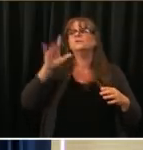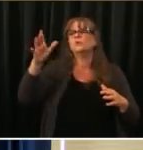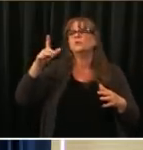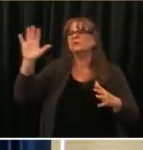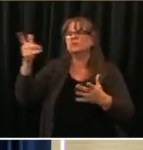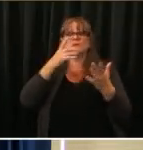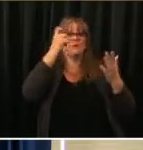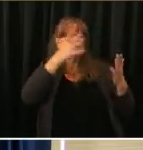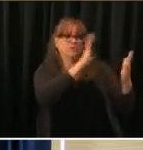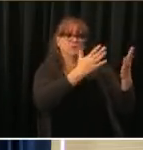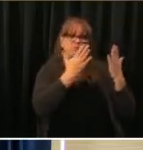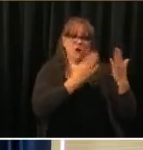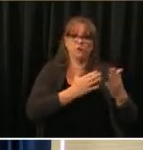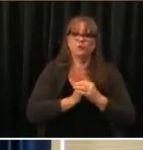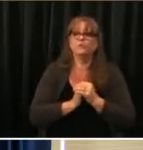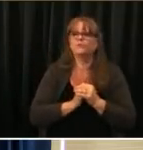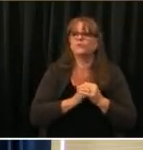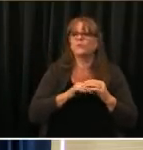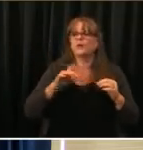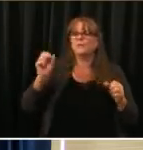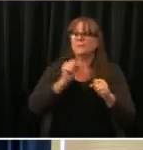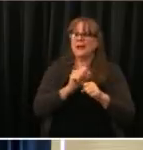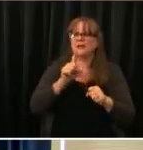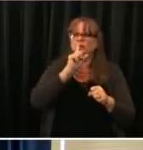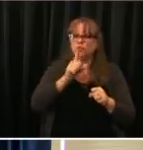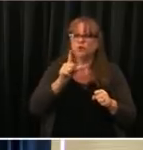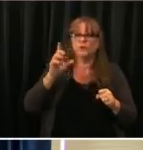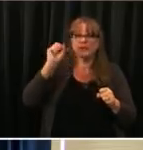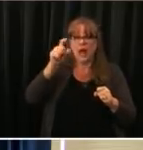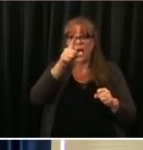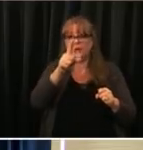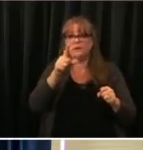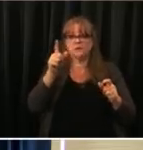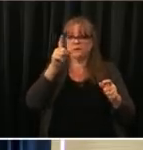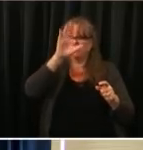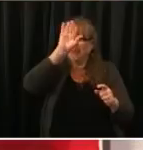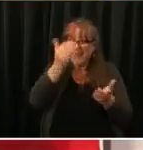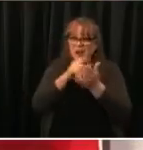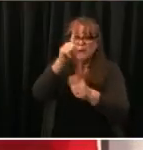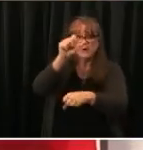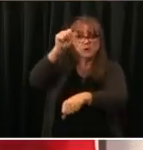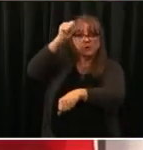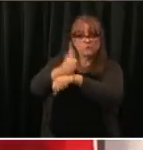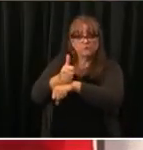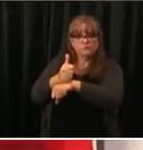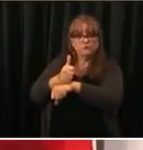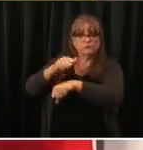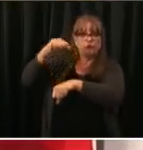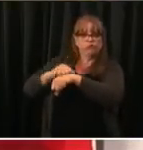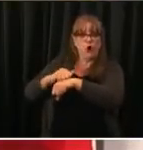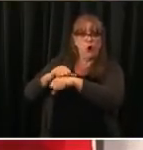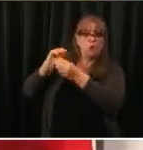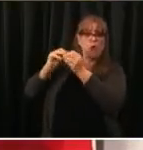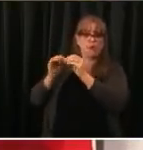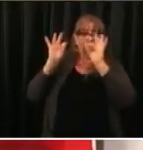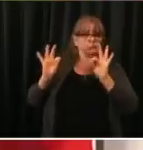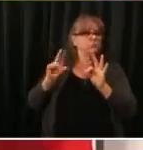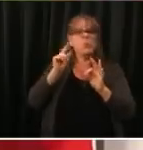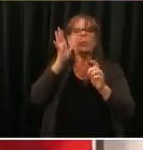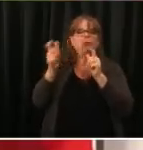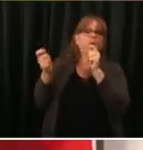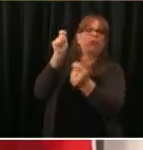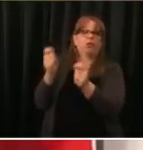decisions based on the latest data, facts, science available now, knowing the number of vaccines we'll get for the next 3 weeks. And based